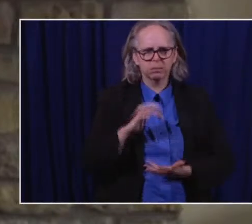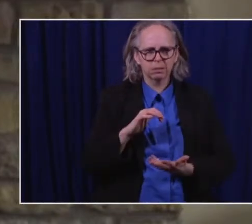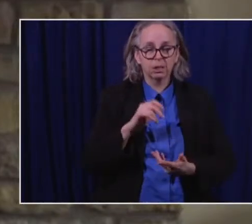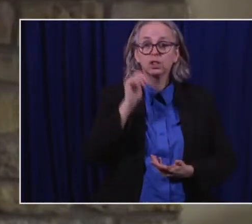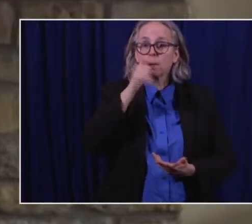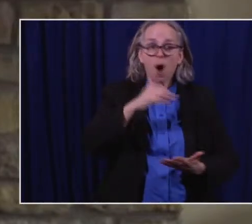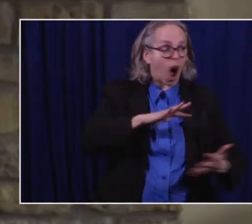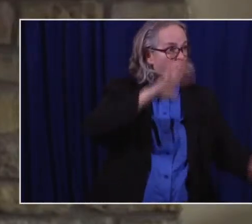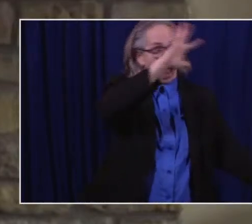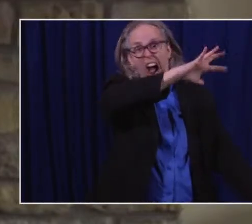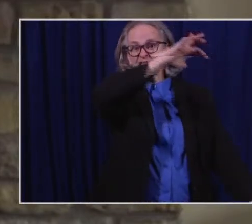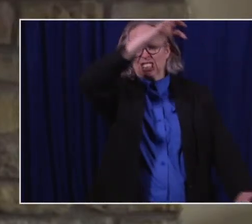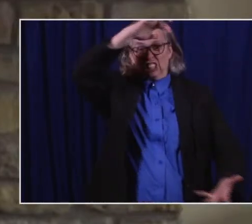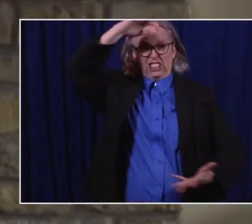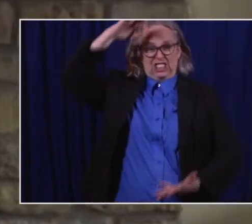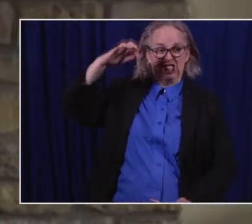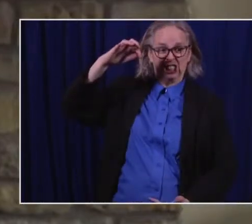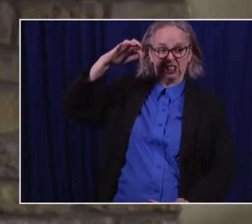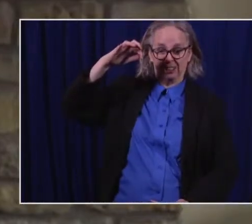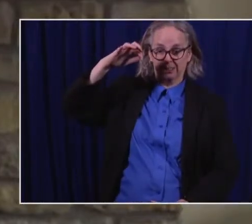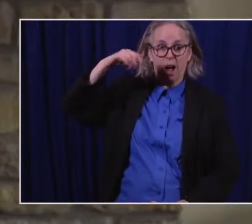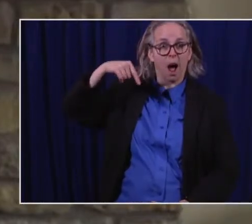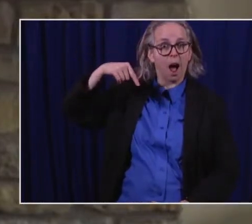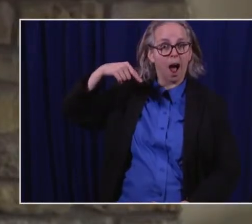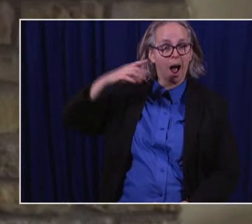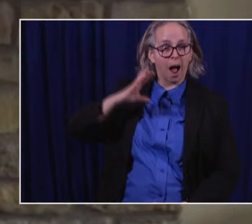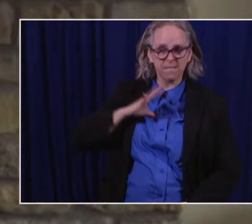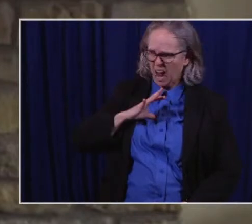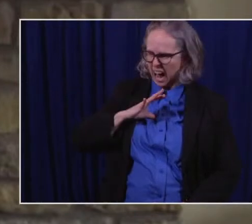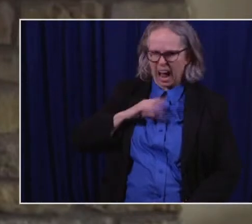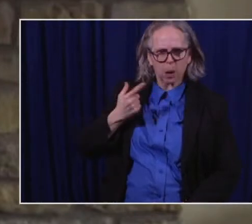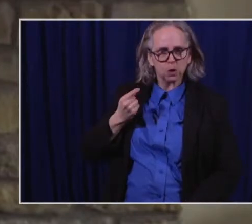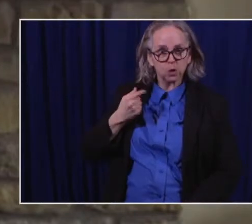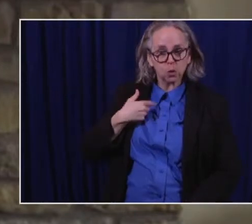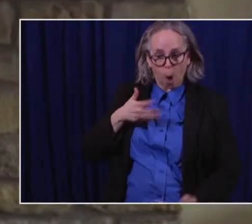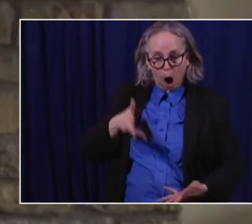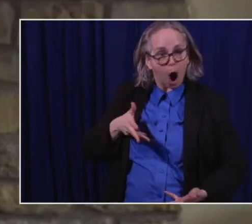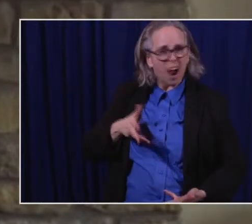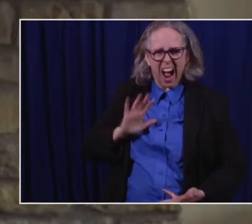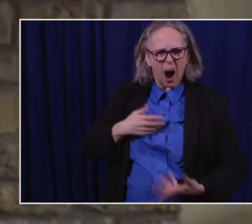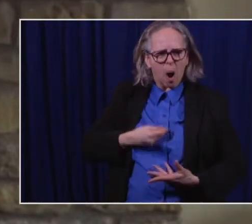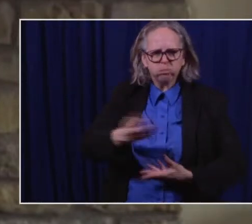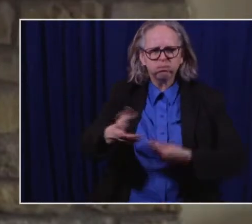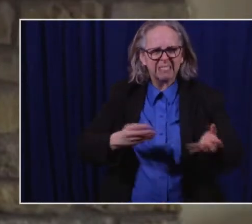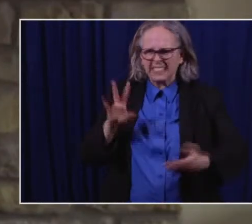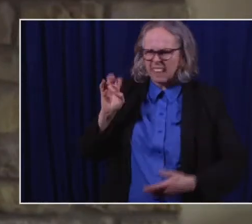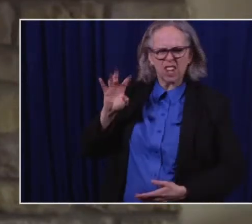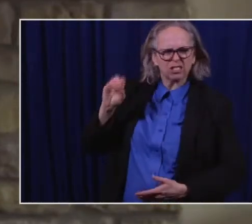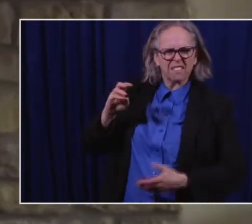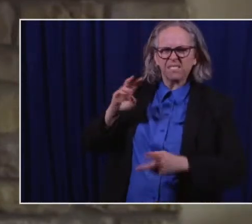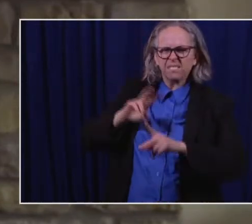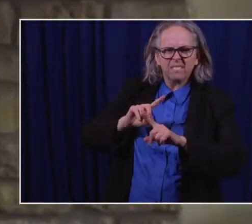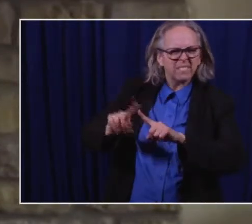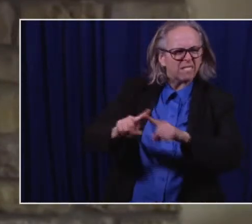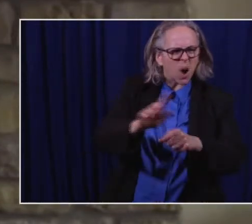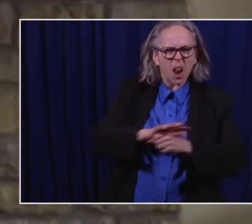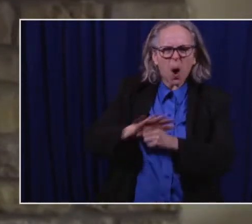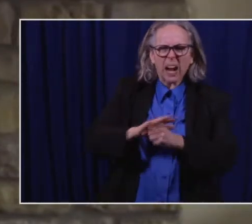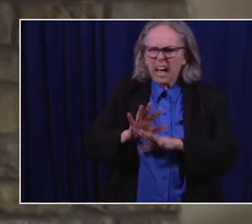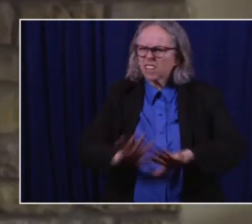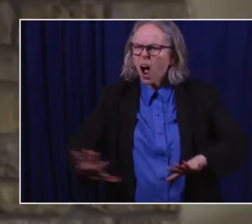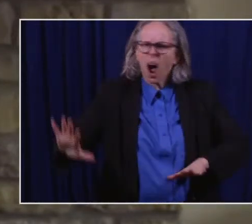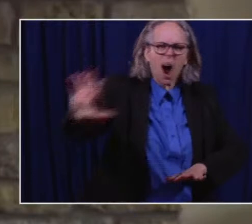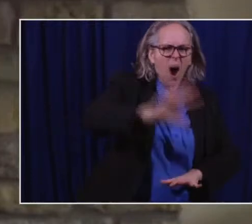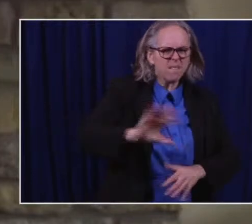right out. We have 750 locations in Ohio that are now giving out vaccine. We have a total of 2,200